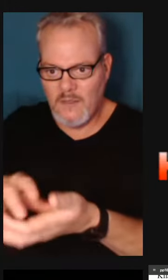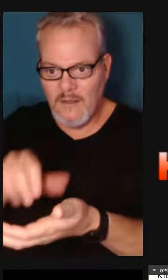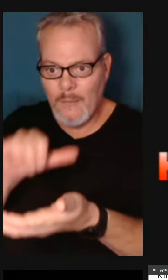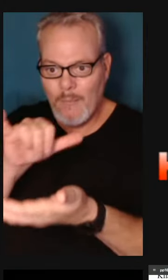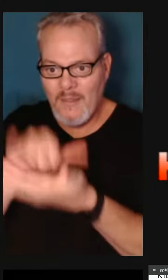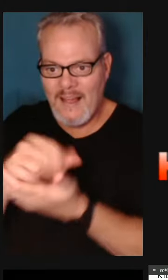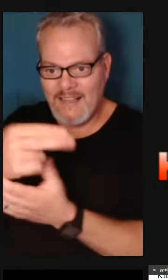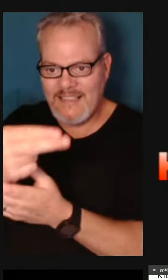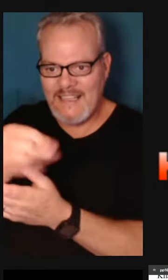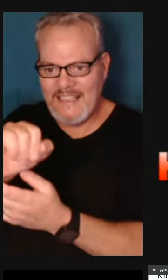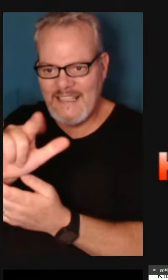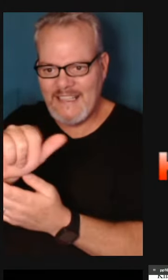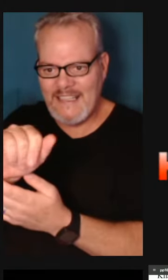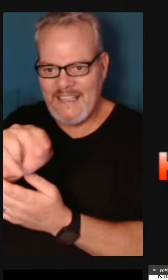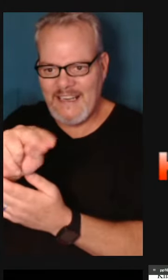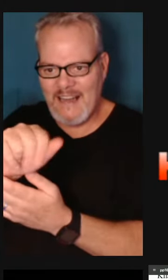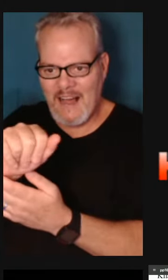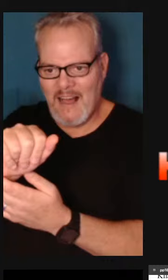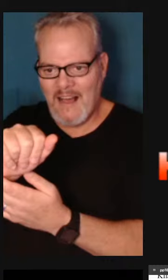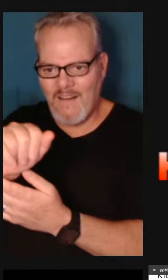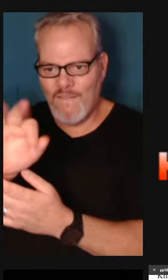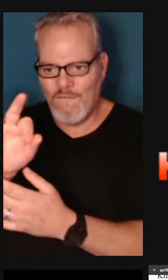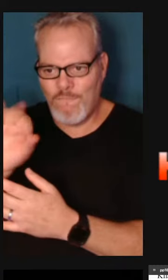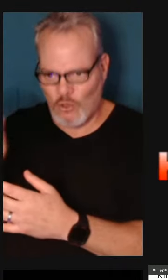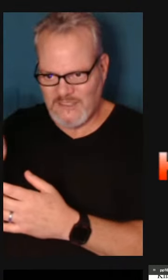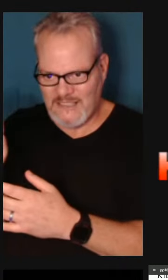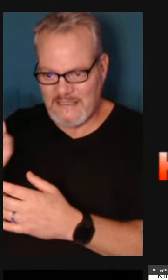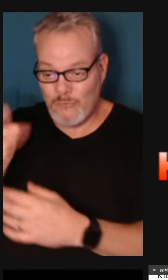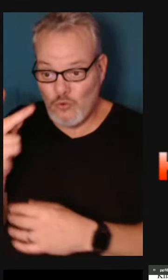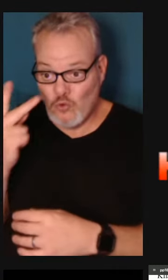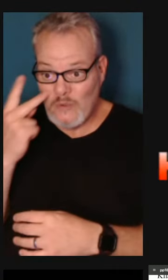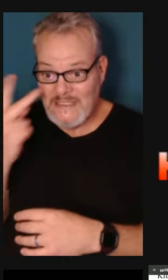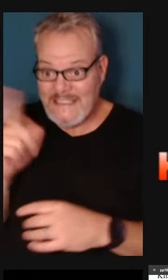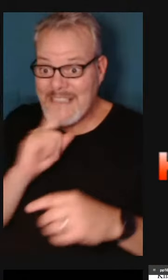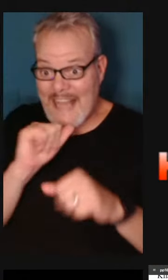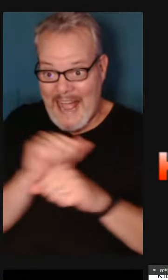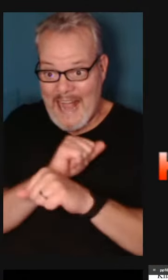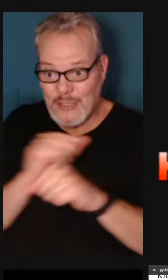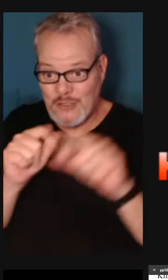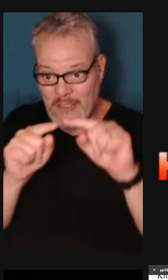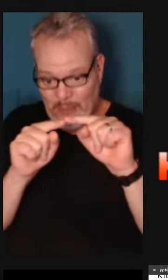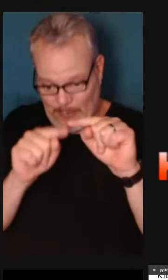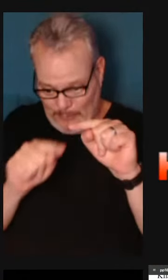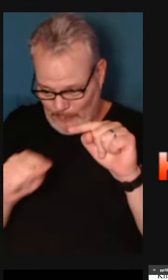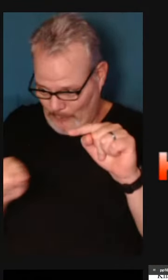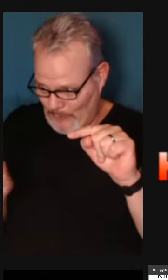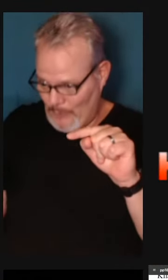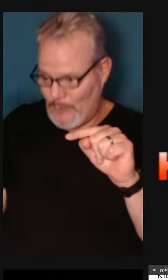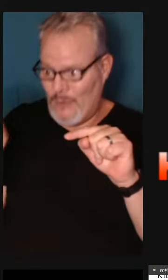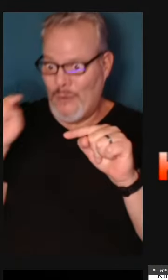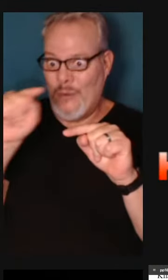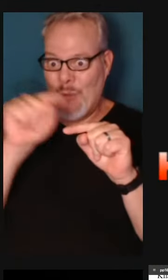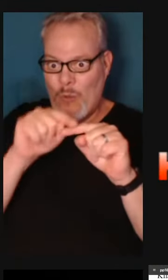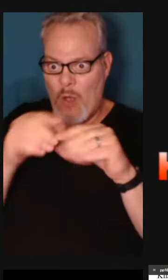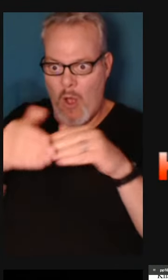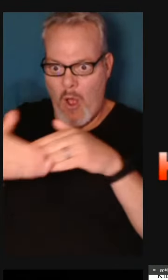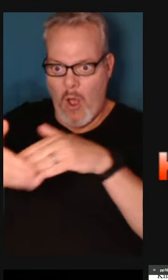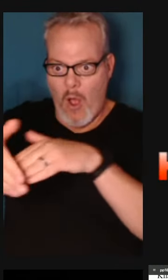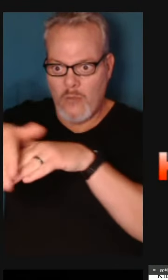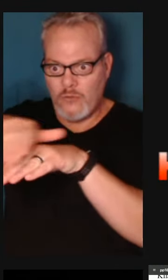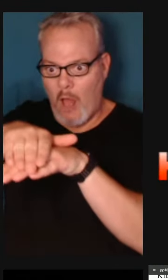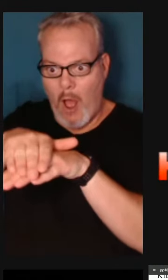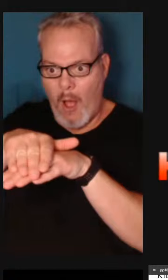fault system in particular, and you can see it actually sits like a piggyback. It rides on top and does